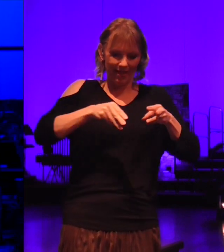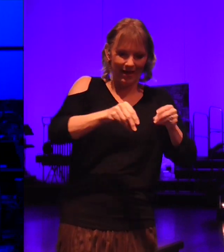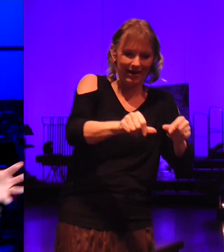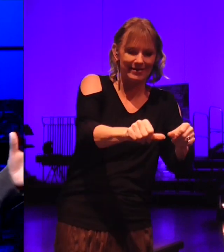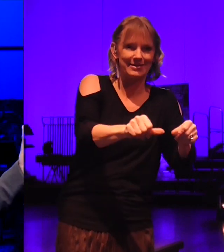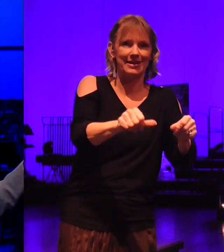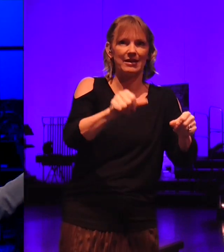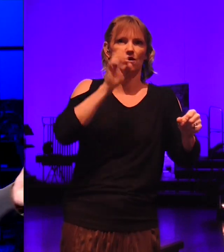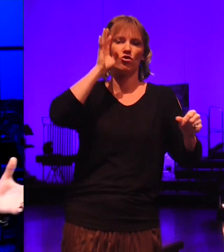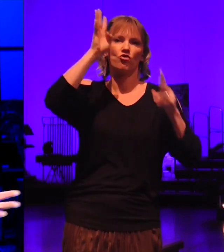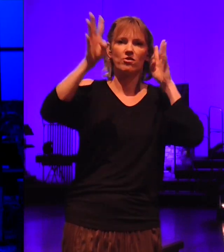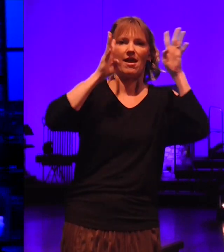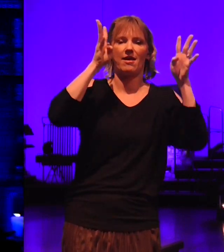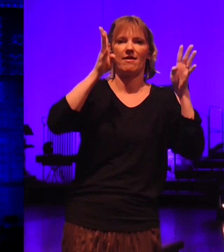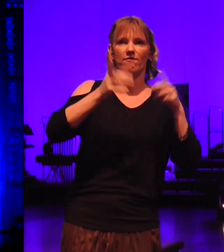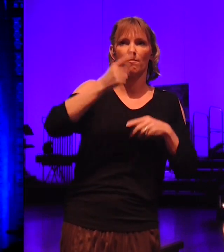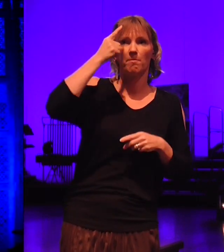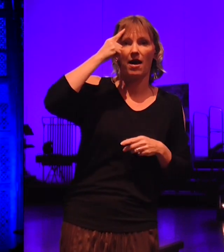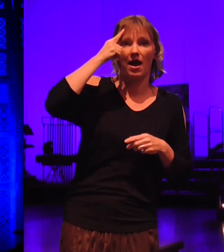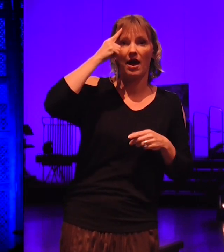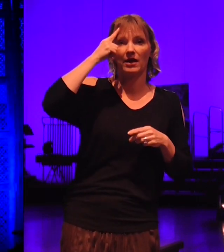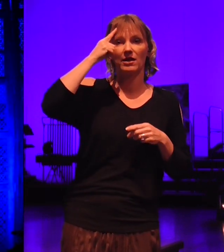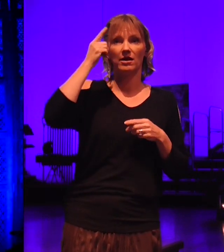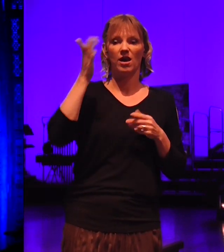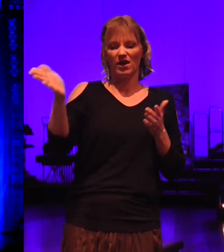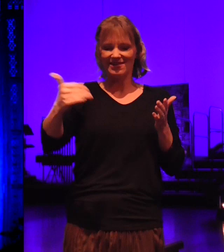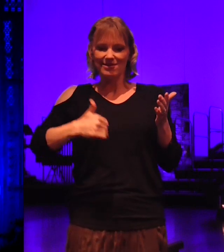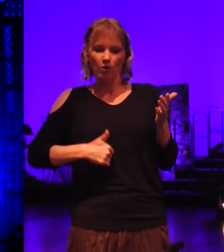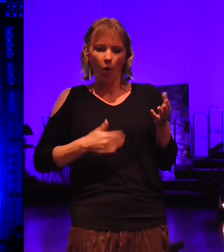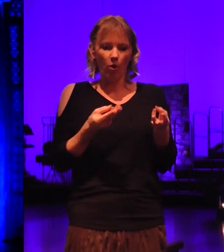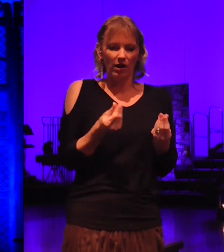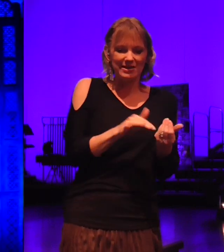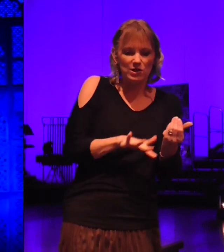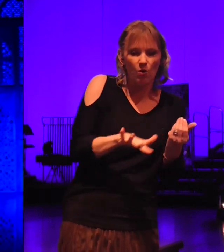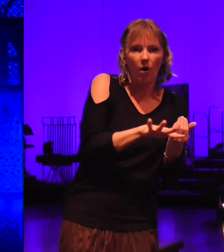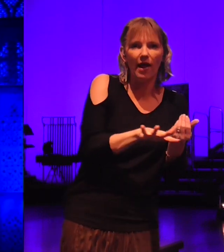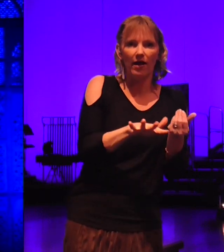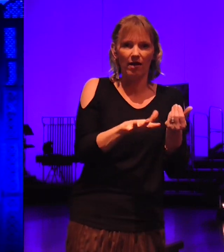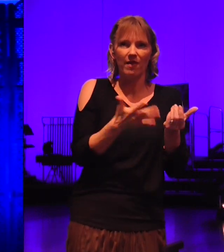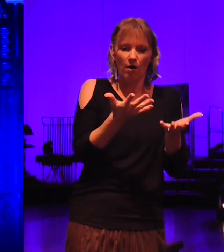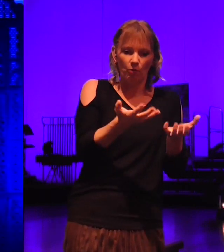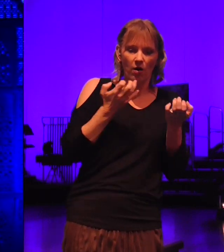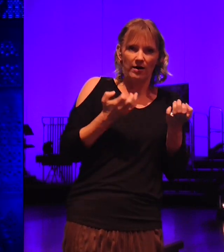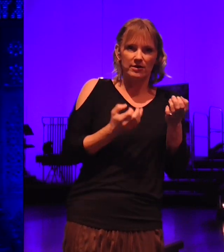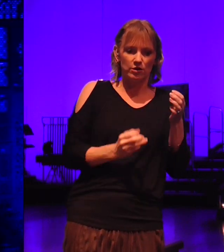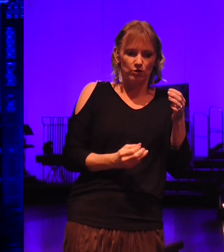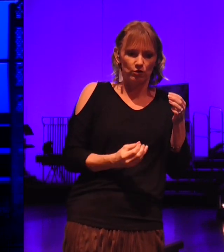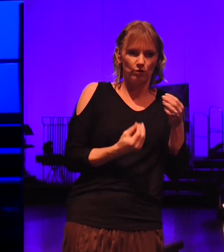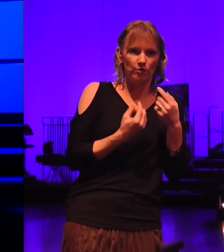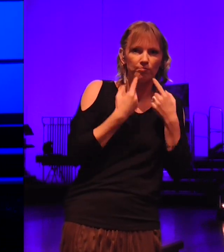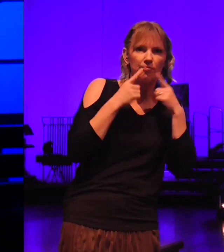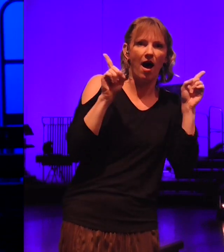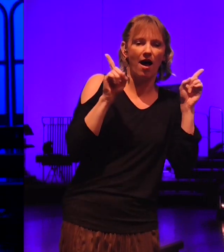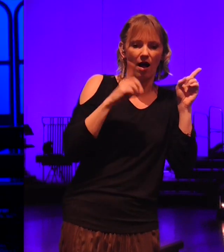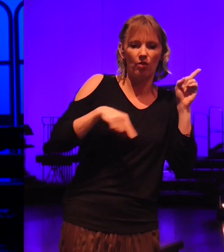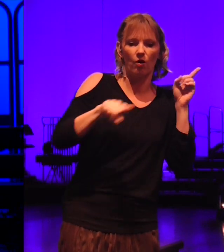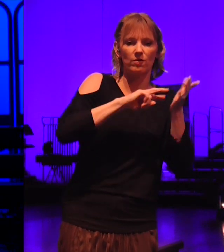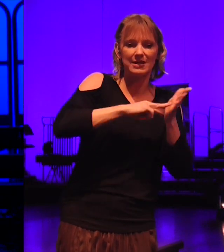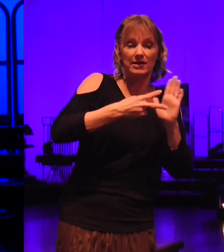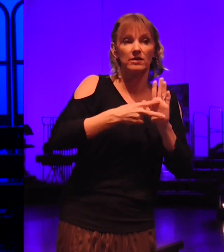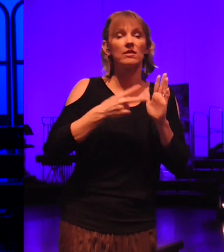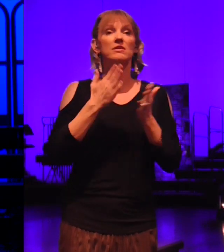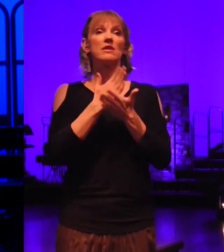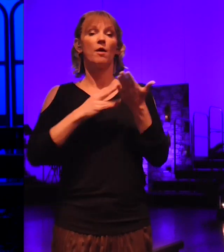a soul or a soil that is seeking to bring forth those intentions. There's intentions I will set today for